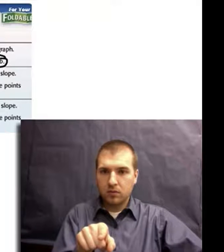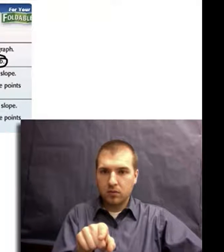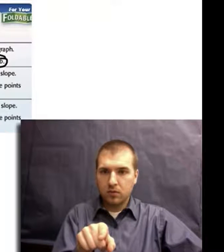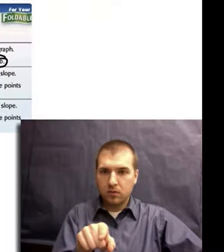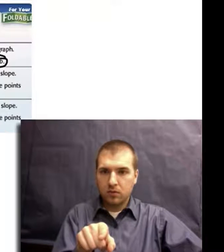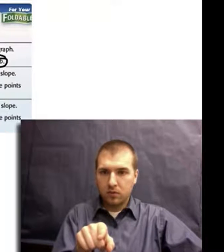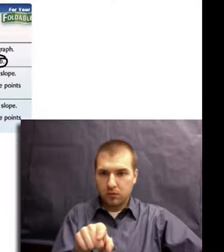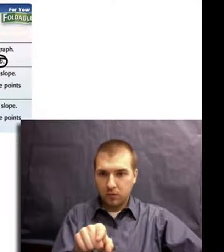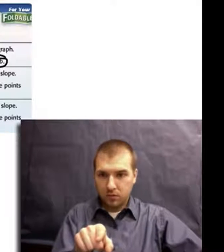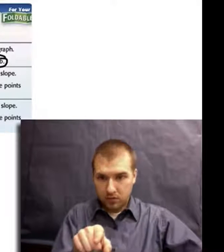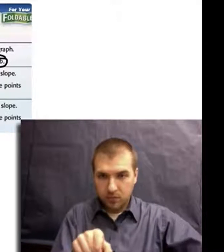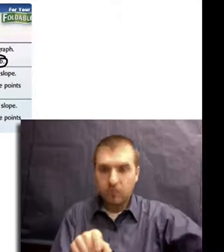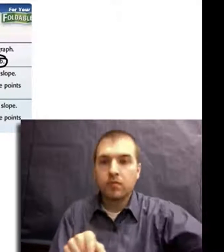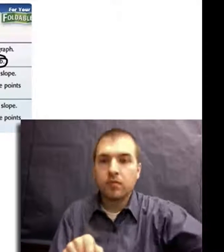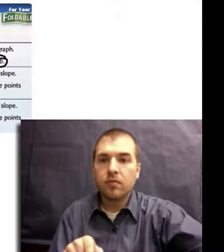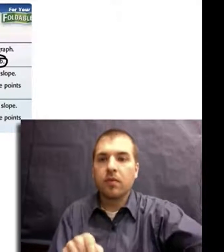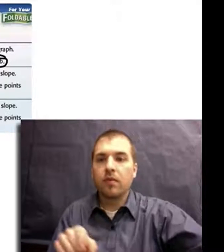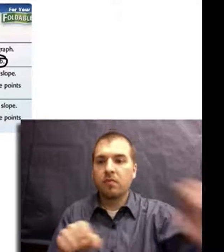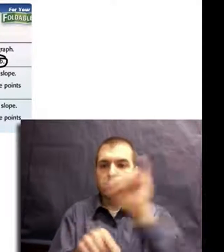right here.